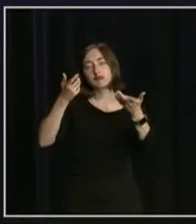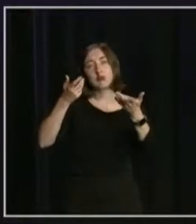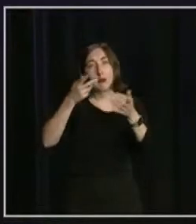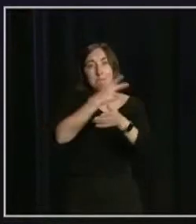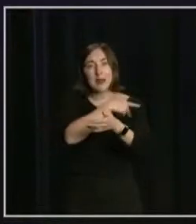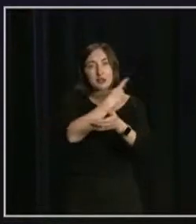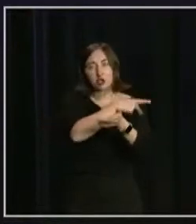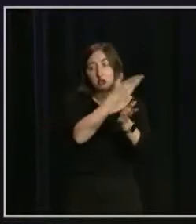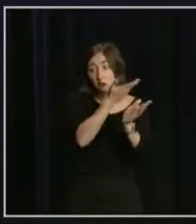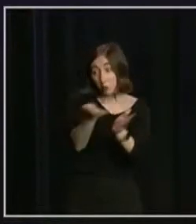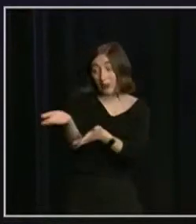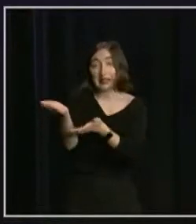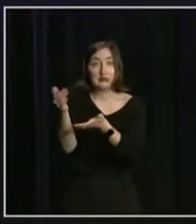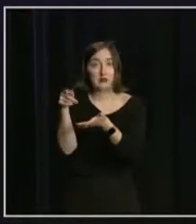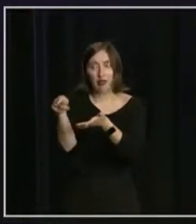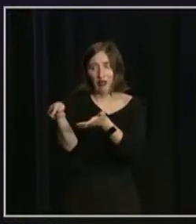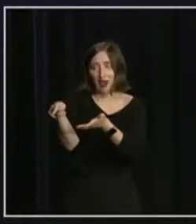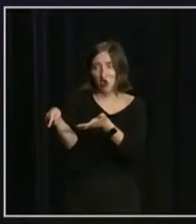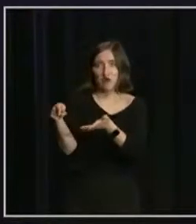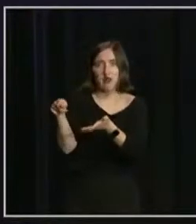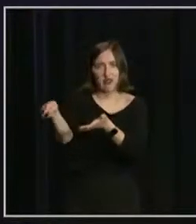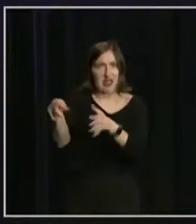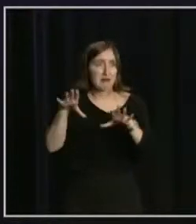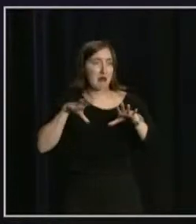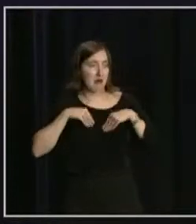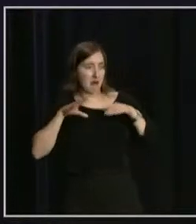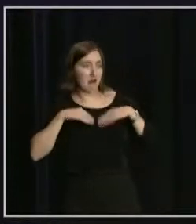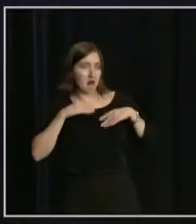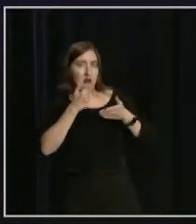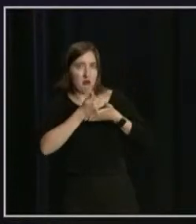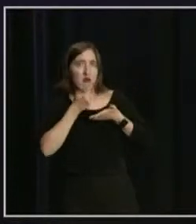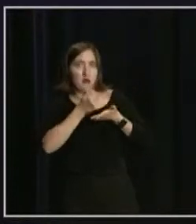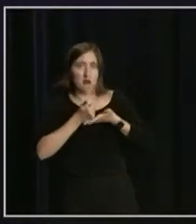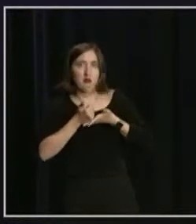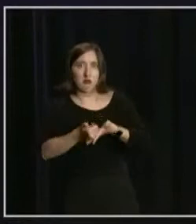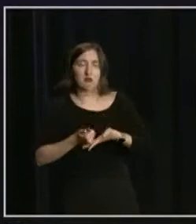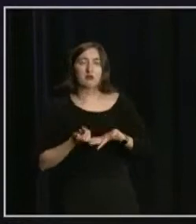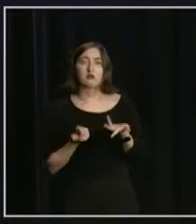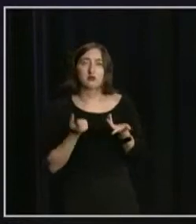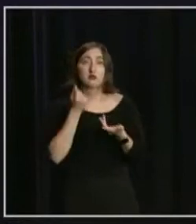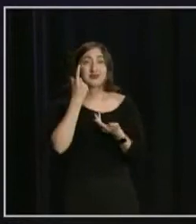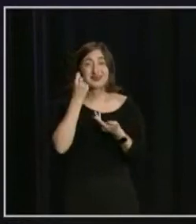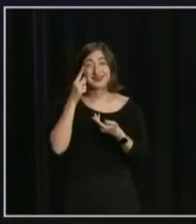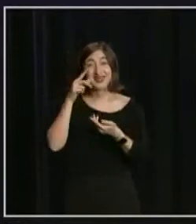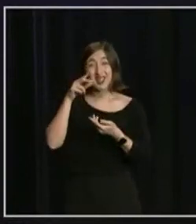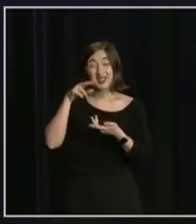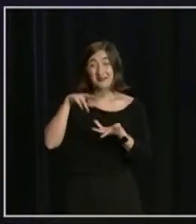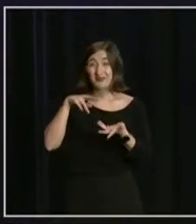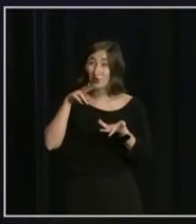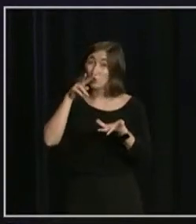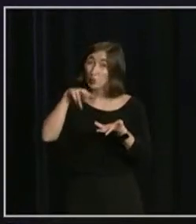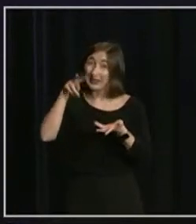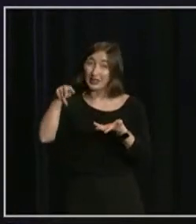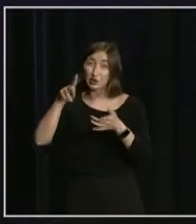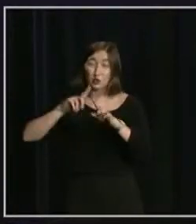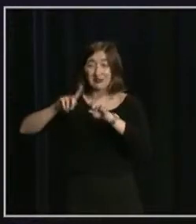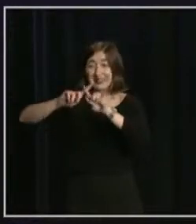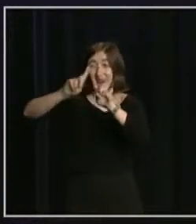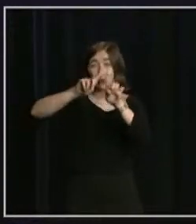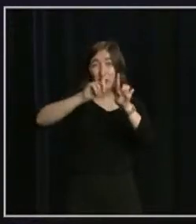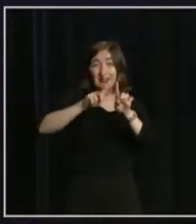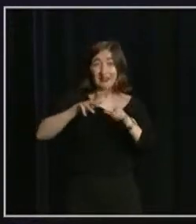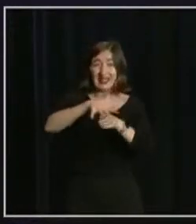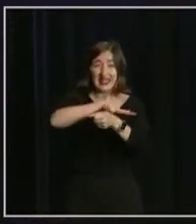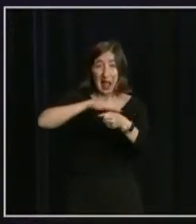from a 22-county mile-wide region. And what that does is for our hospital system here locally in San Antonio